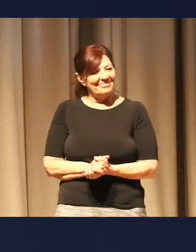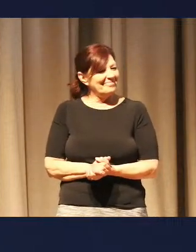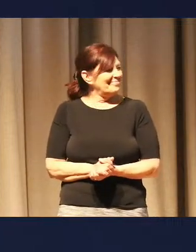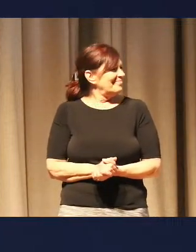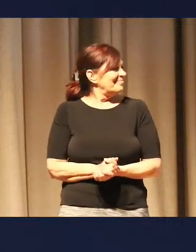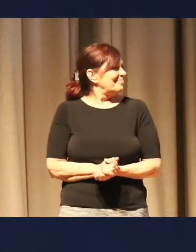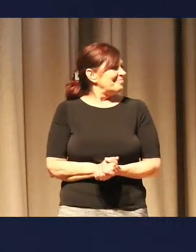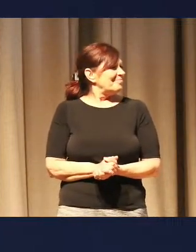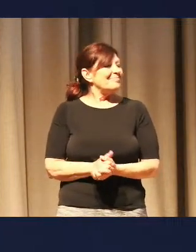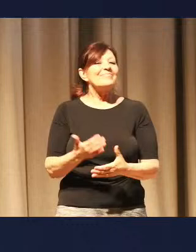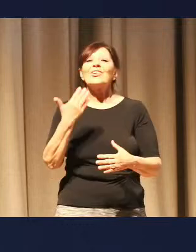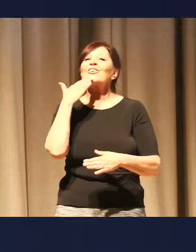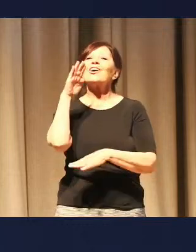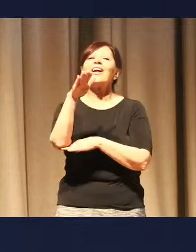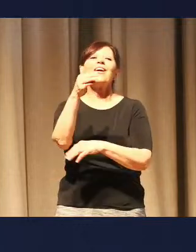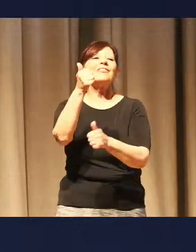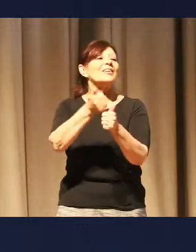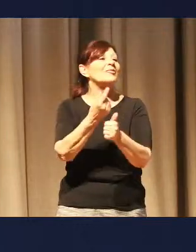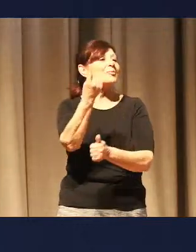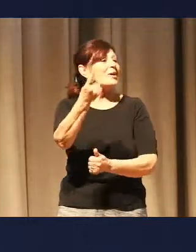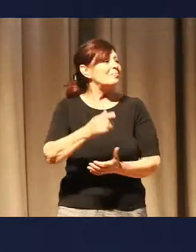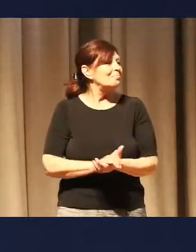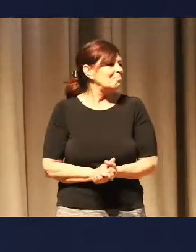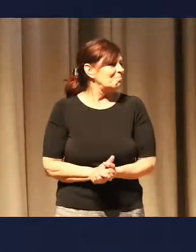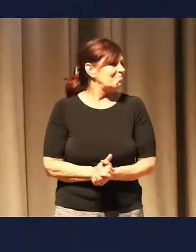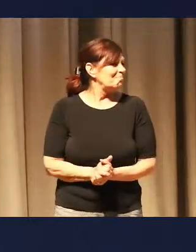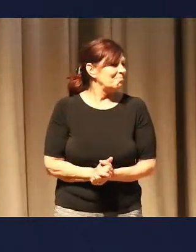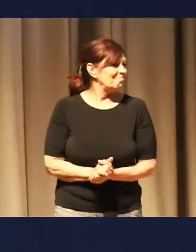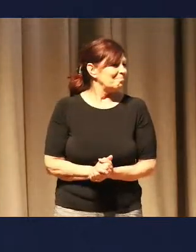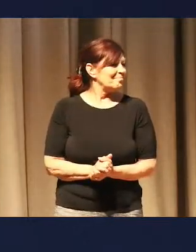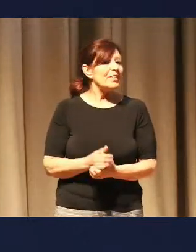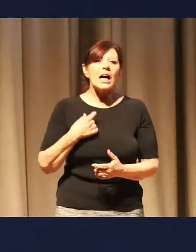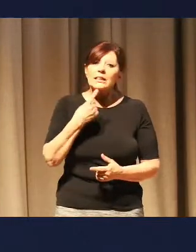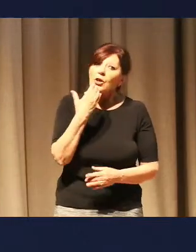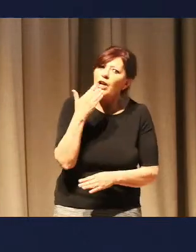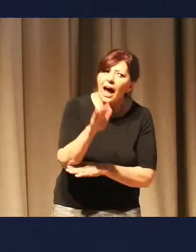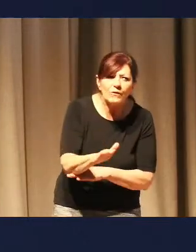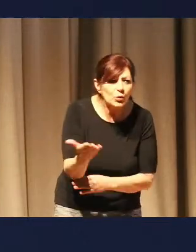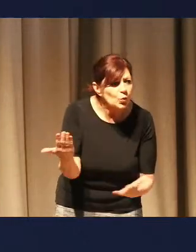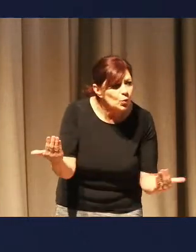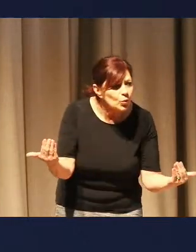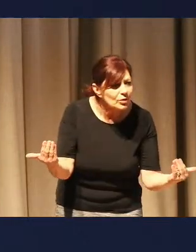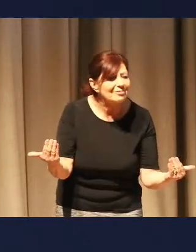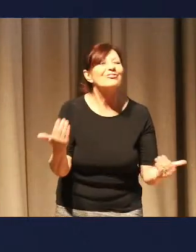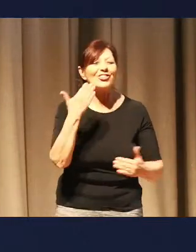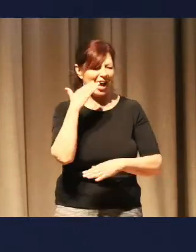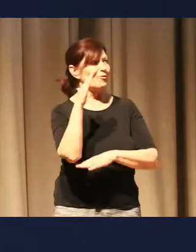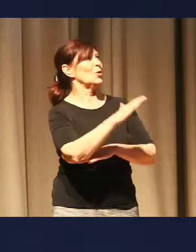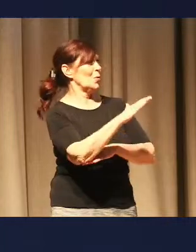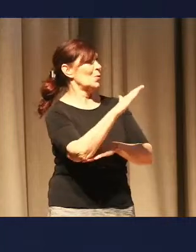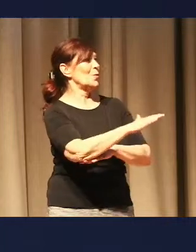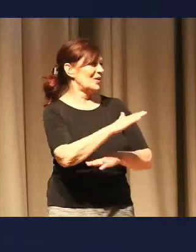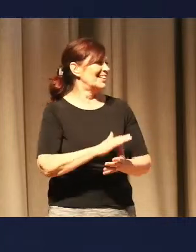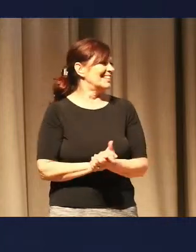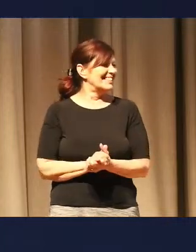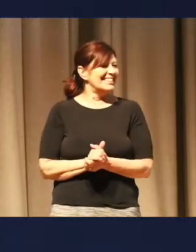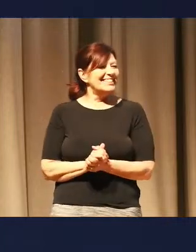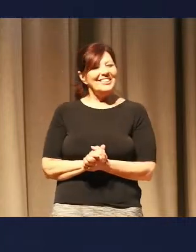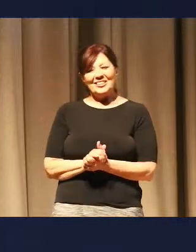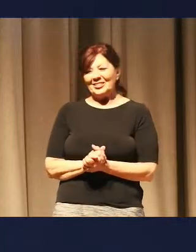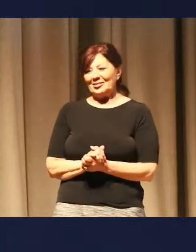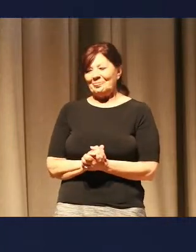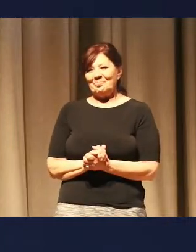Thank you, Father. Good afternoon, everyone. I said good afternoon, everyone. Good afternoon.